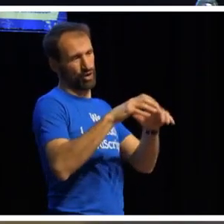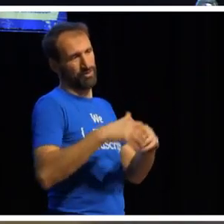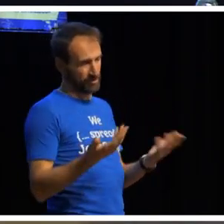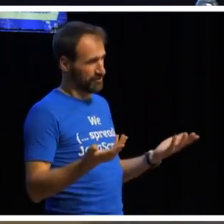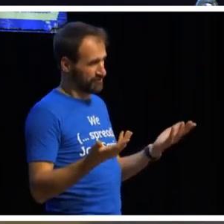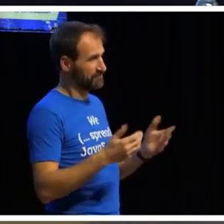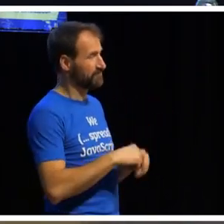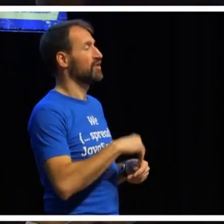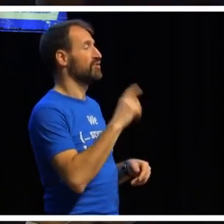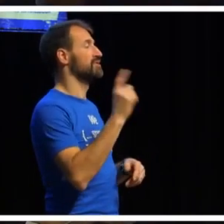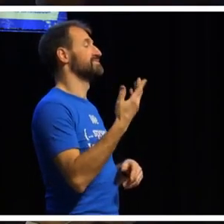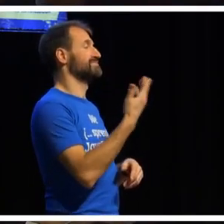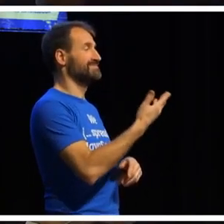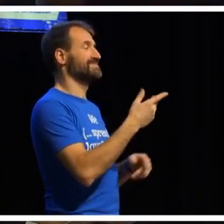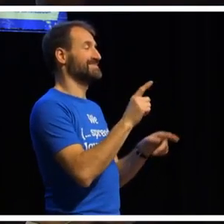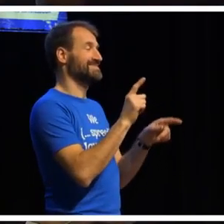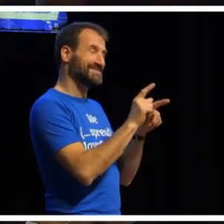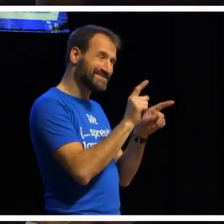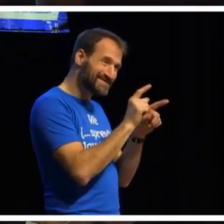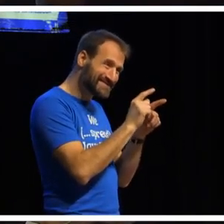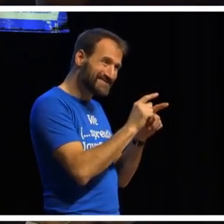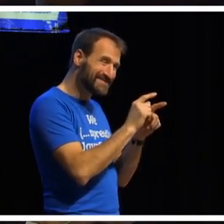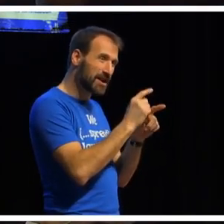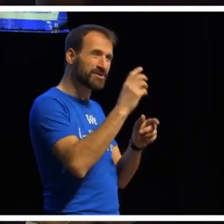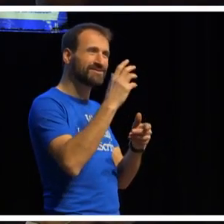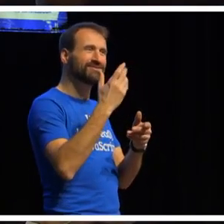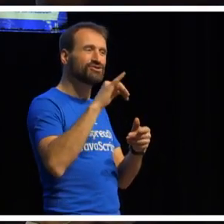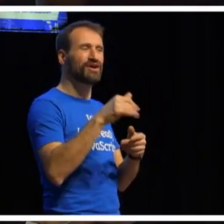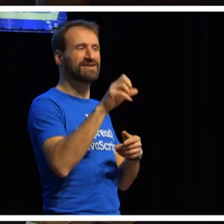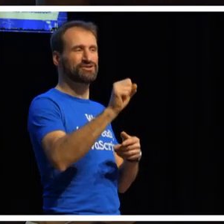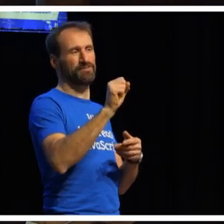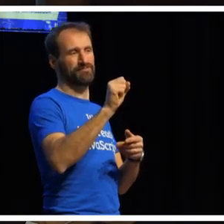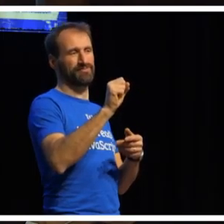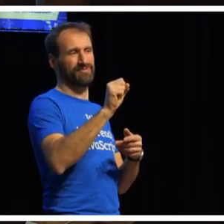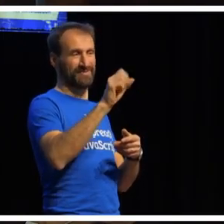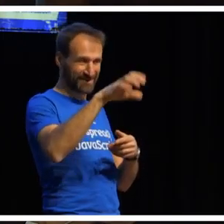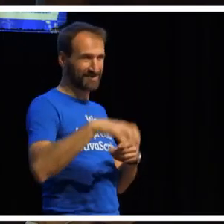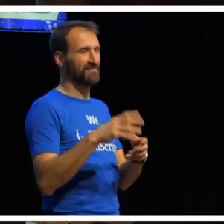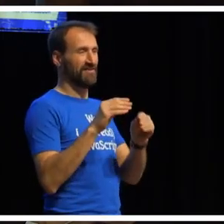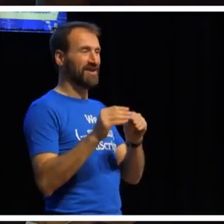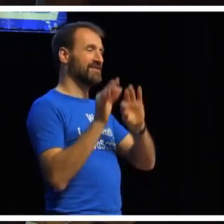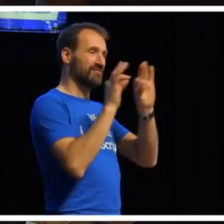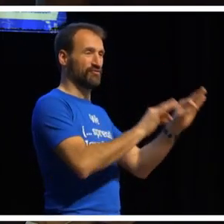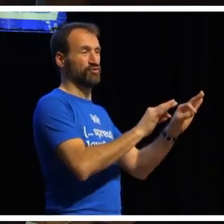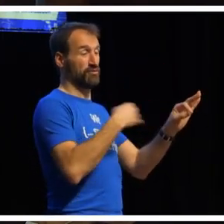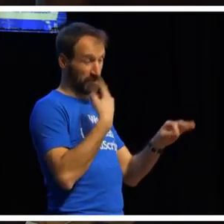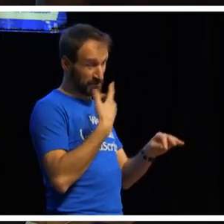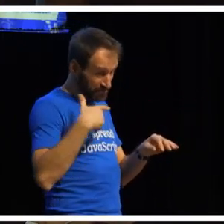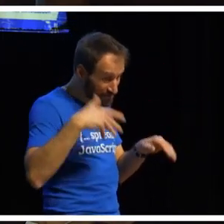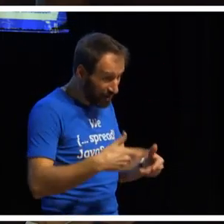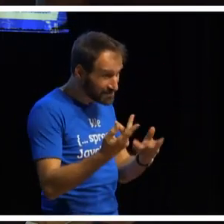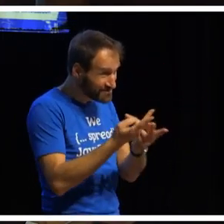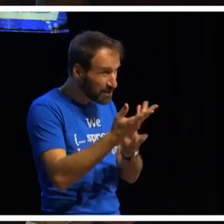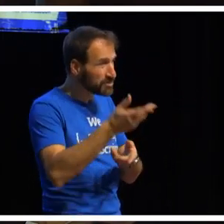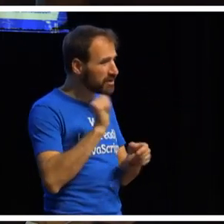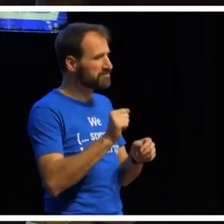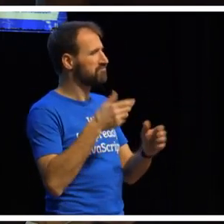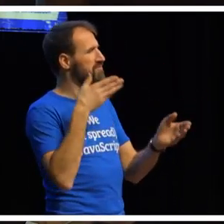same kind of JavaScript that that I had there and actually access it completely over Bluetooth low energy as